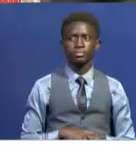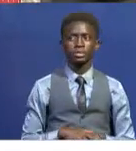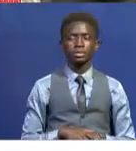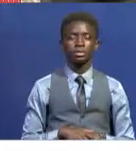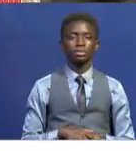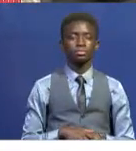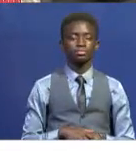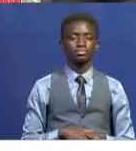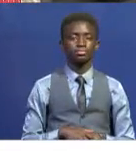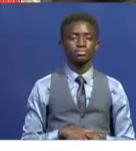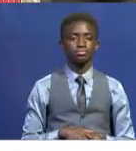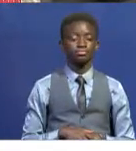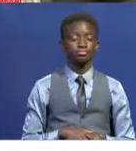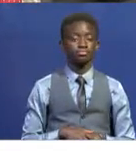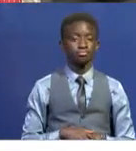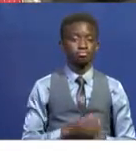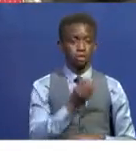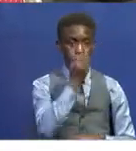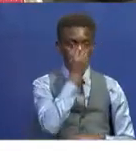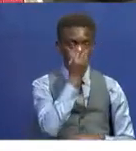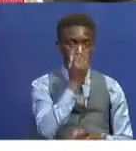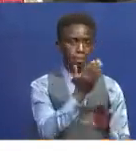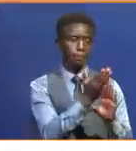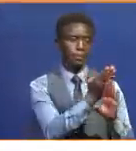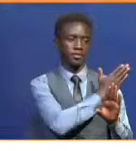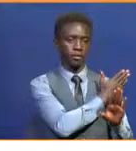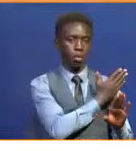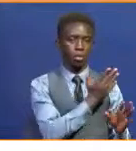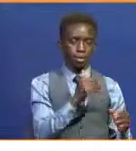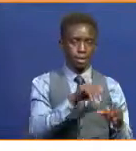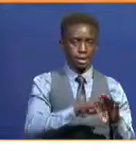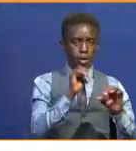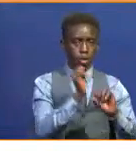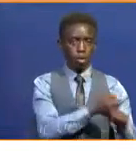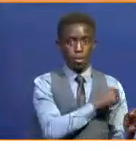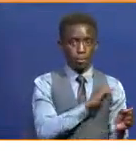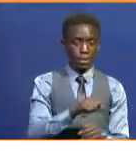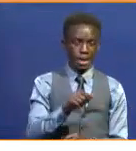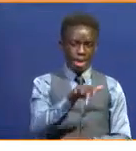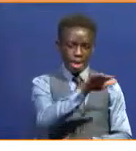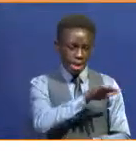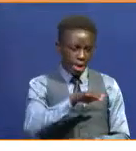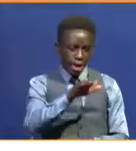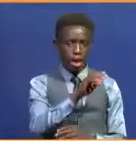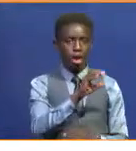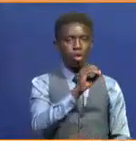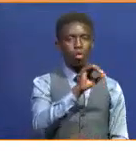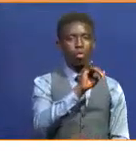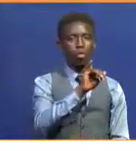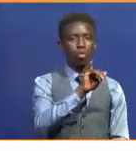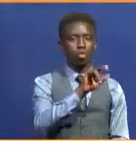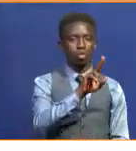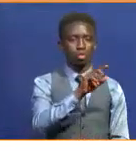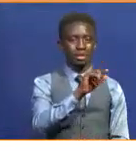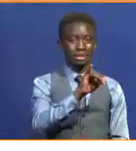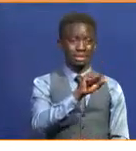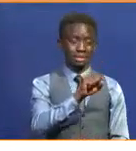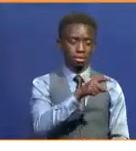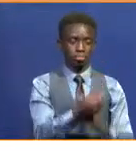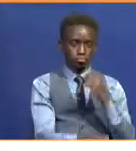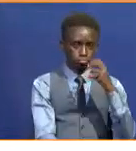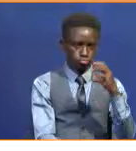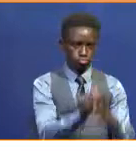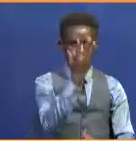As the head of state earlier on in Homa Bay County, to be specific, he was in Oyugis, where he launched a water